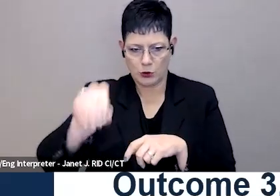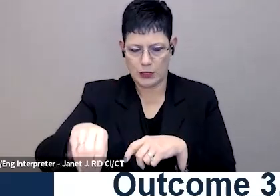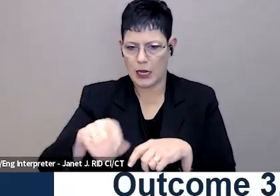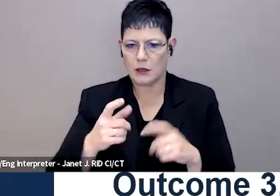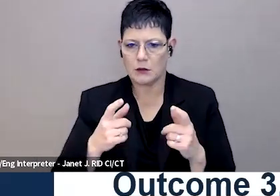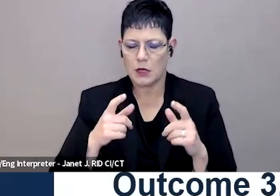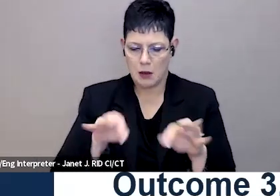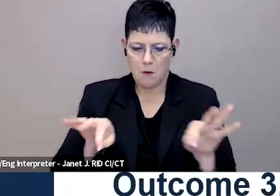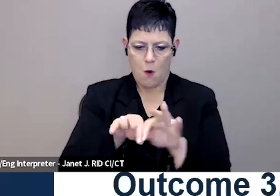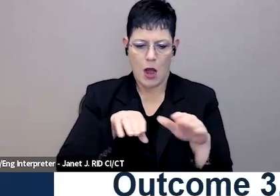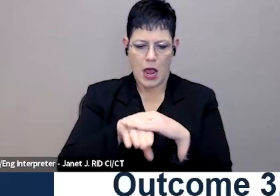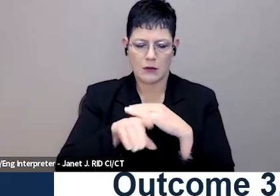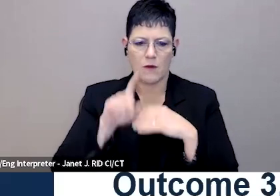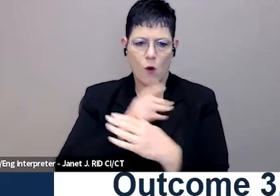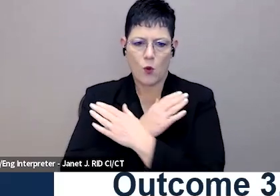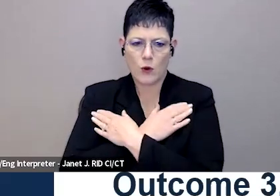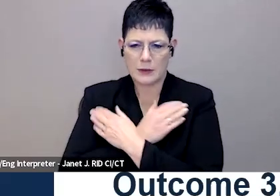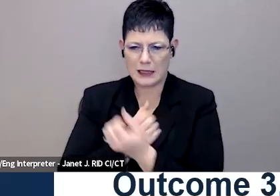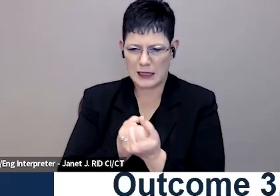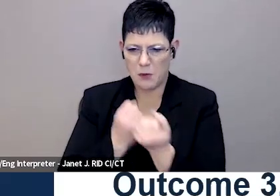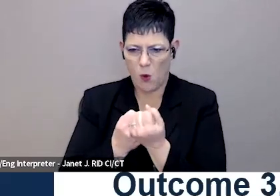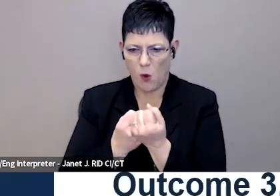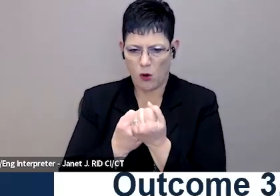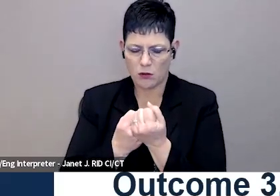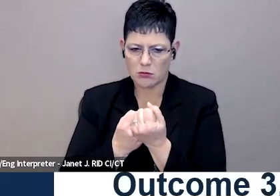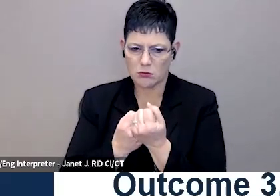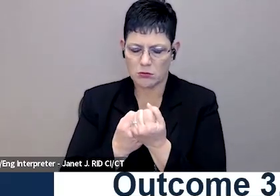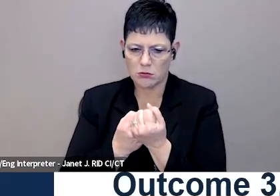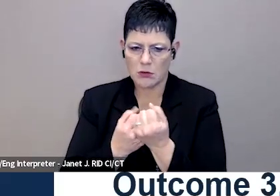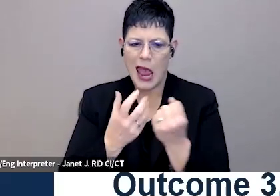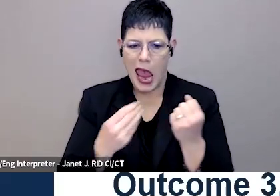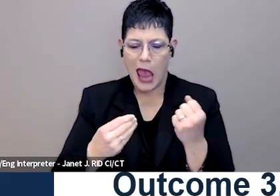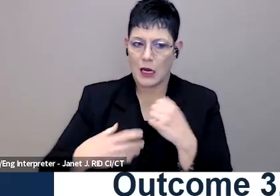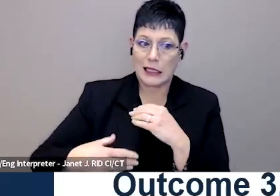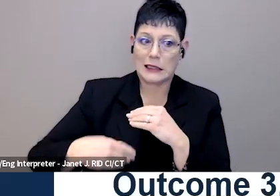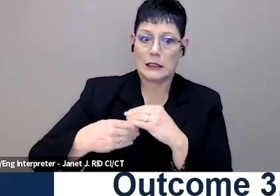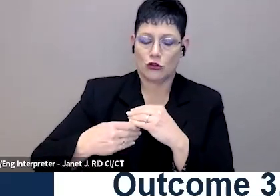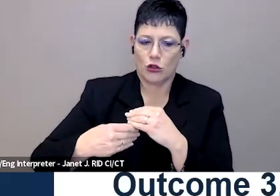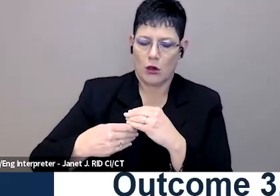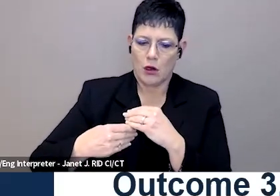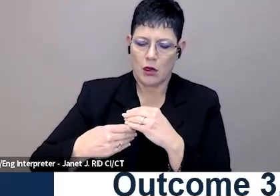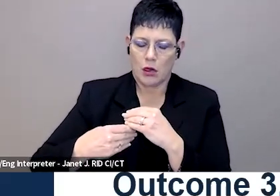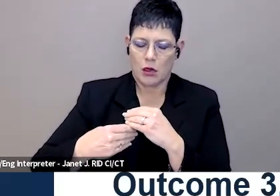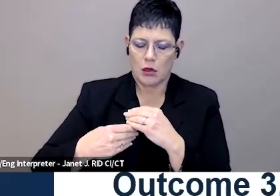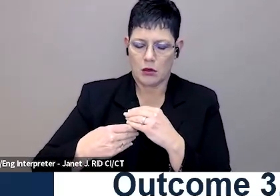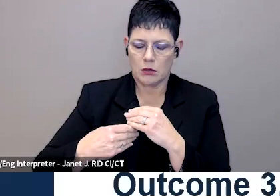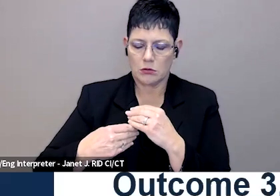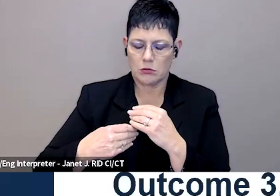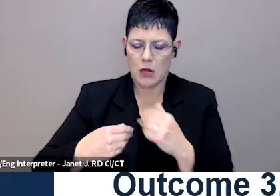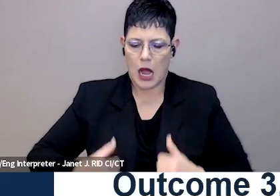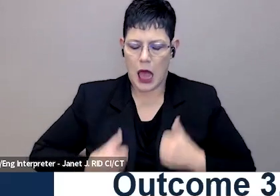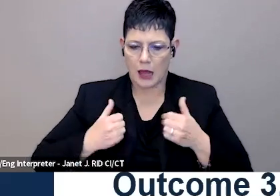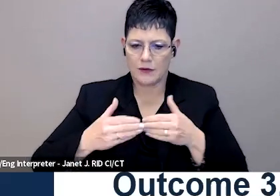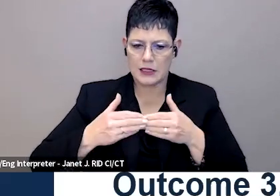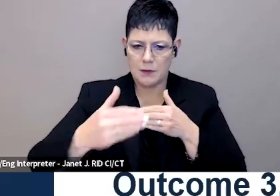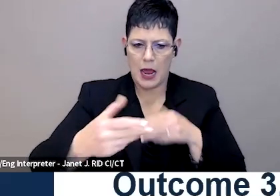of access to respite support and the National Respite Lifespan Care Act.